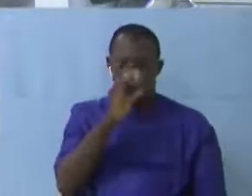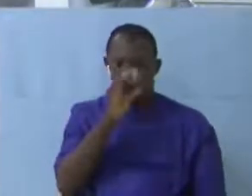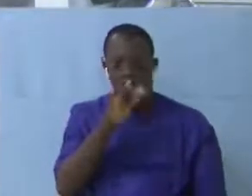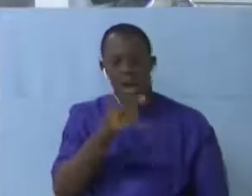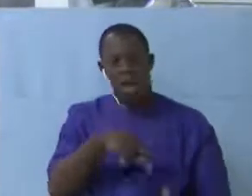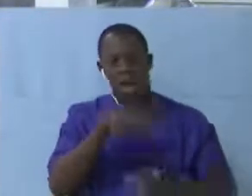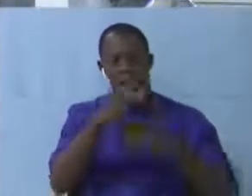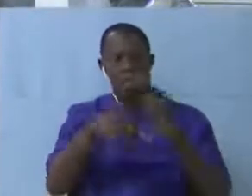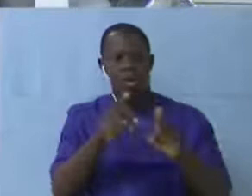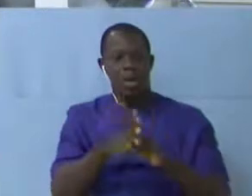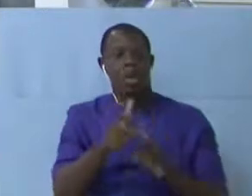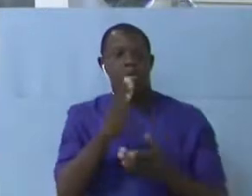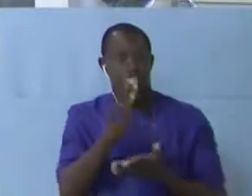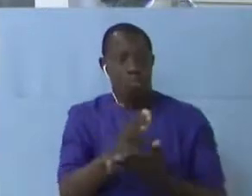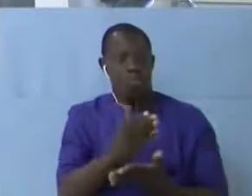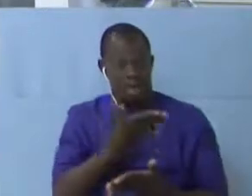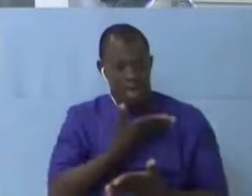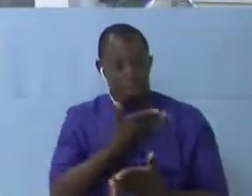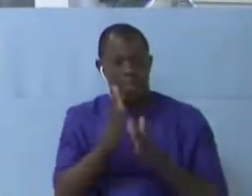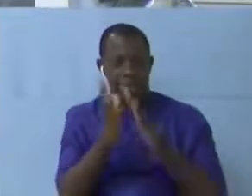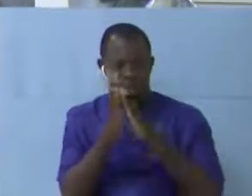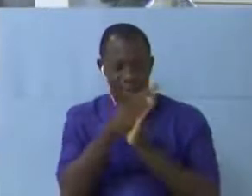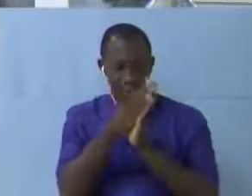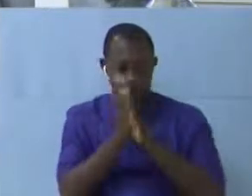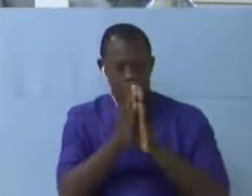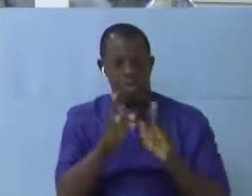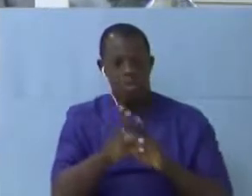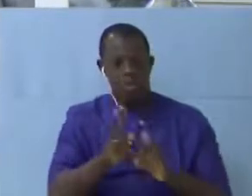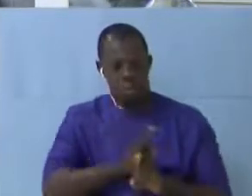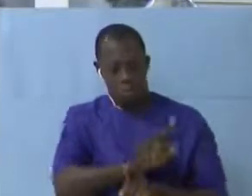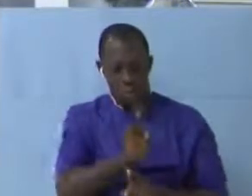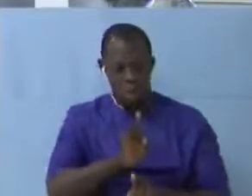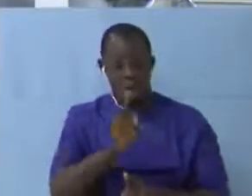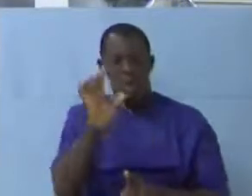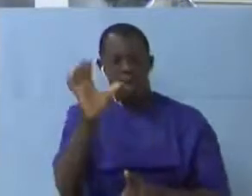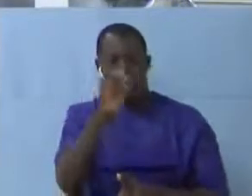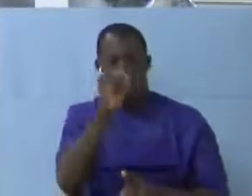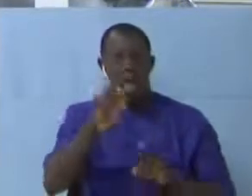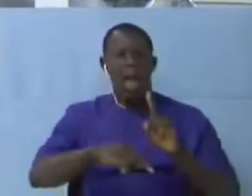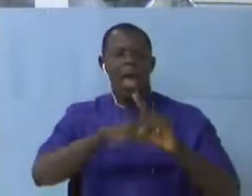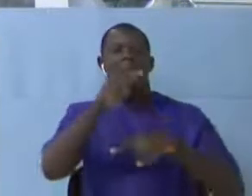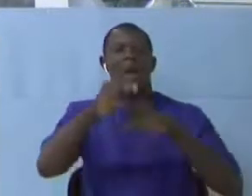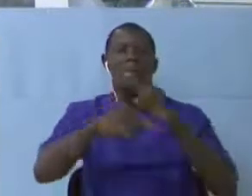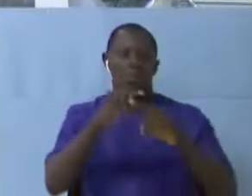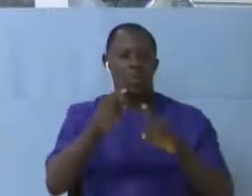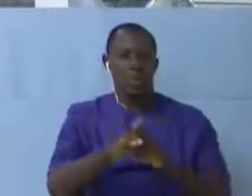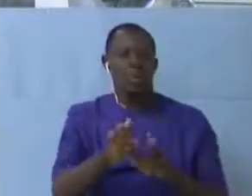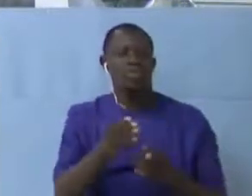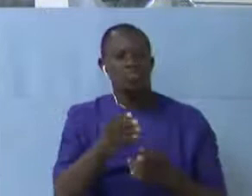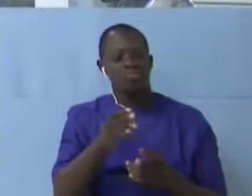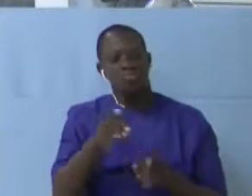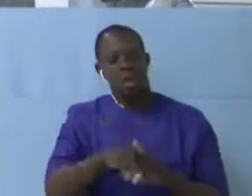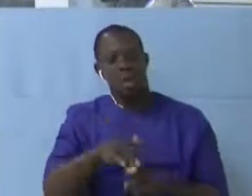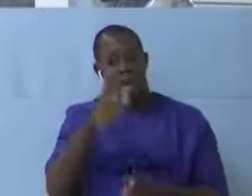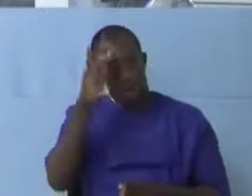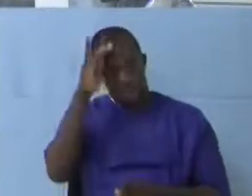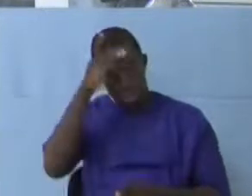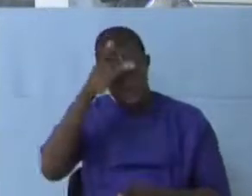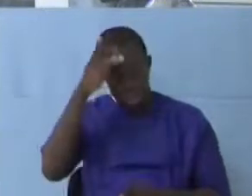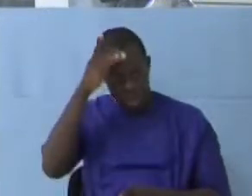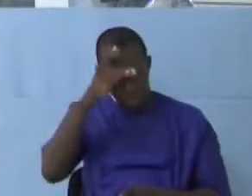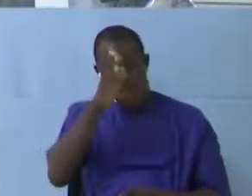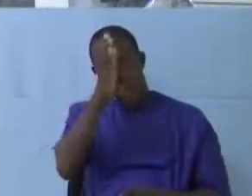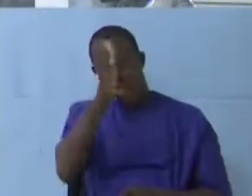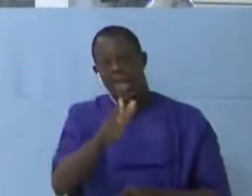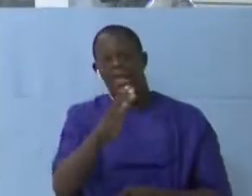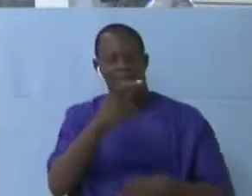even though there are challenges, we have won the battle for civil political rights. beneen bunta bu ma bëgg a dugg nag naam sax am